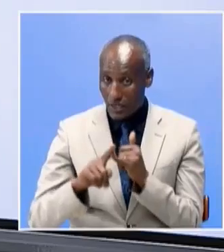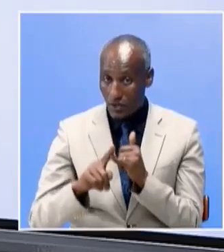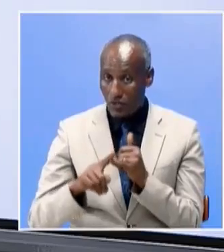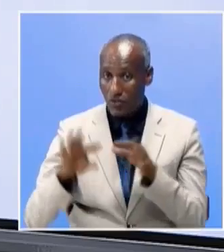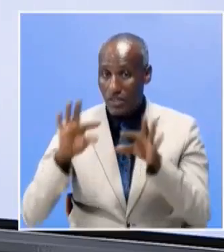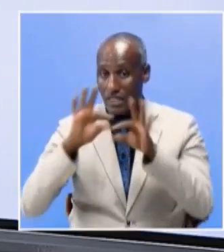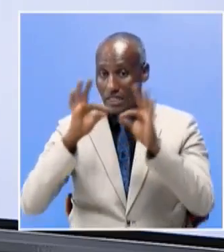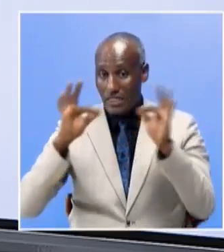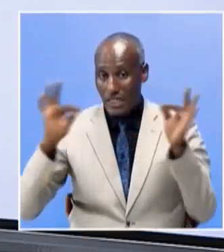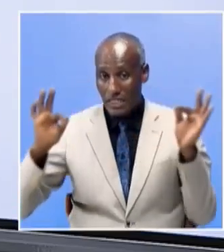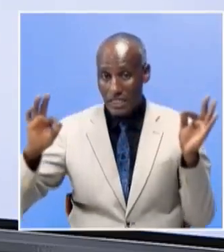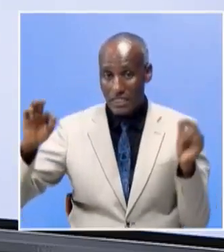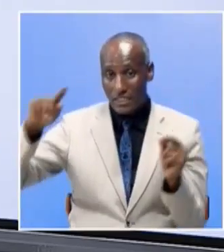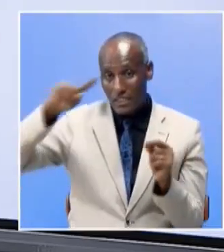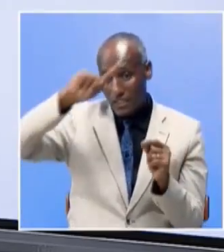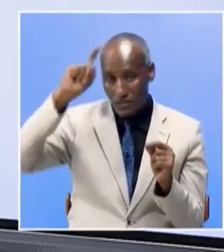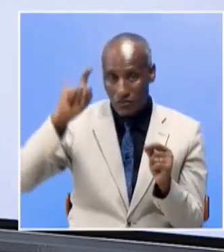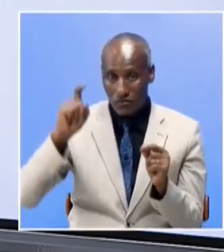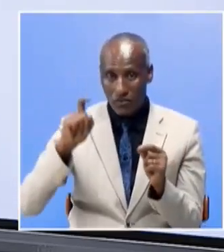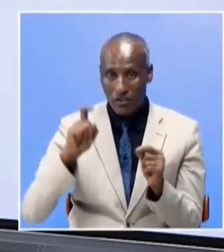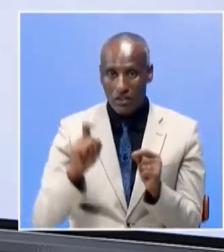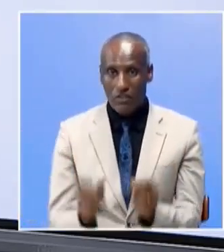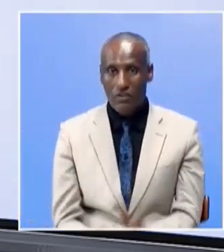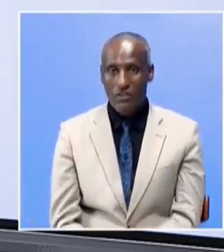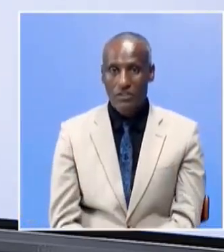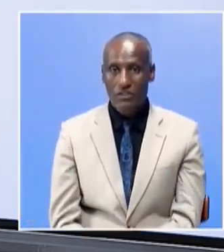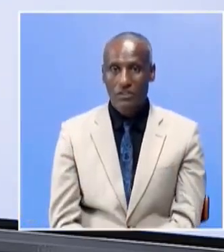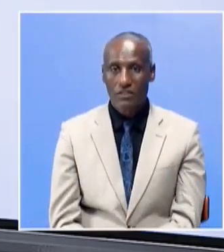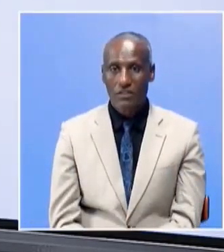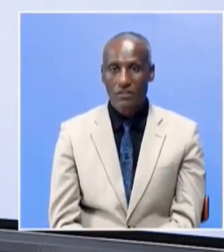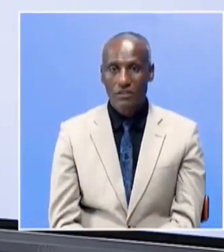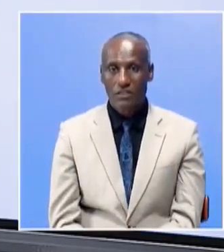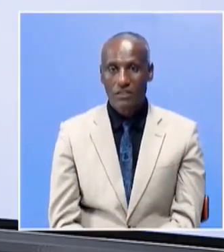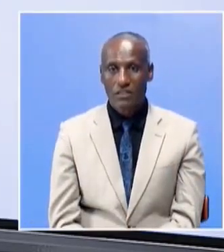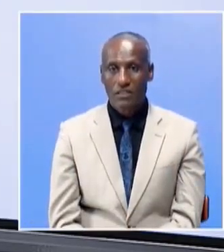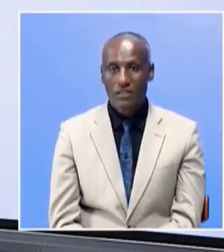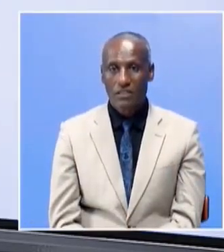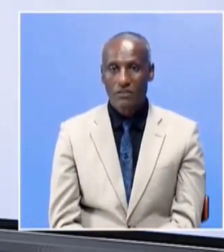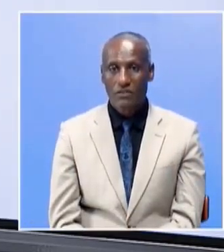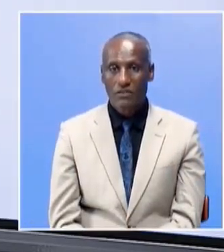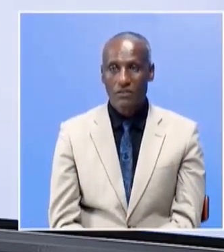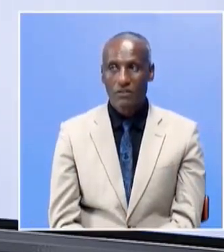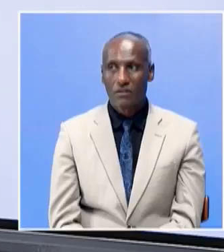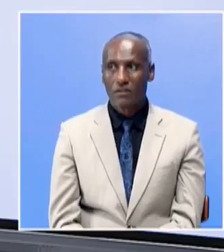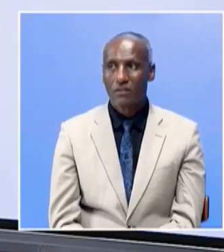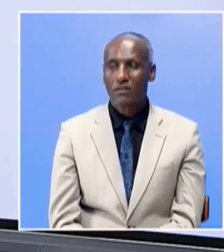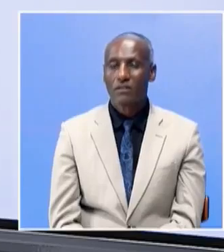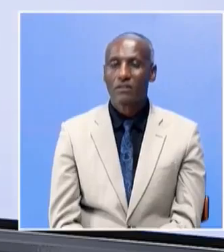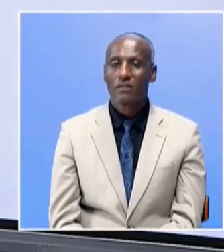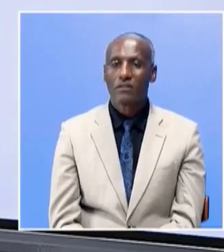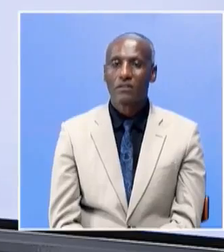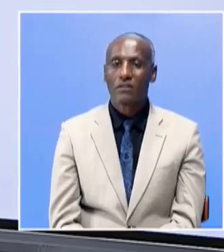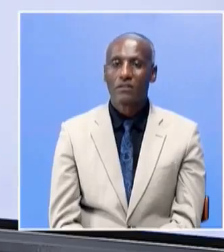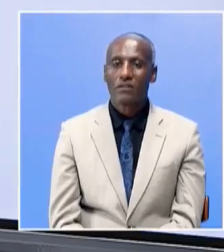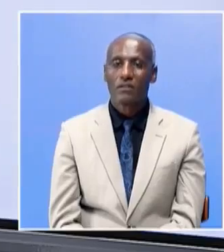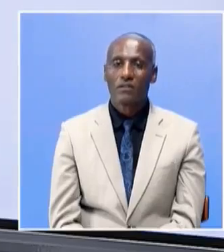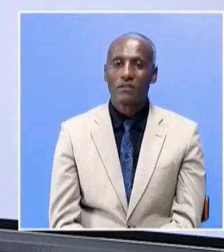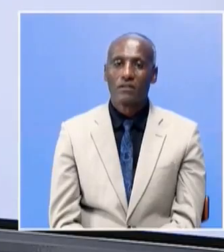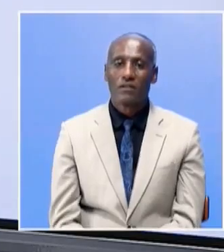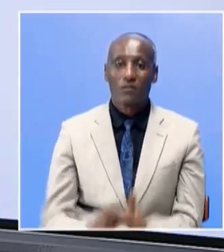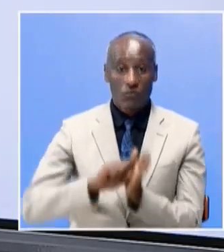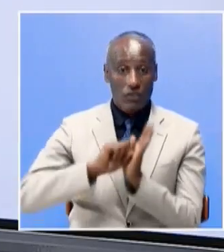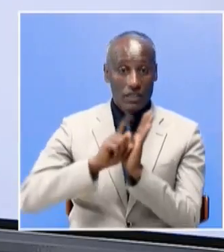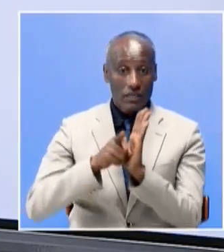we have to use full stop. Is it clear? Good. Okay. Let's give you an